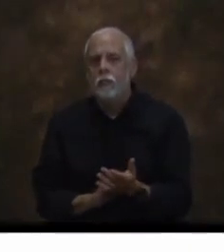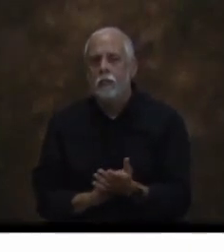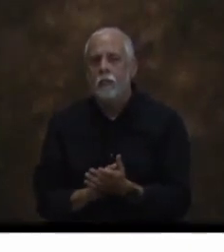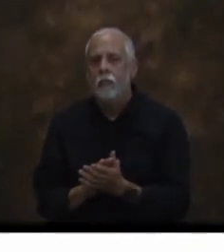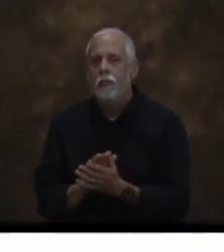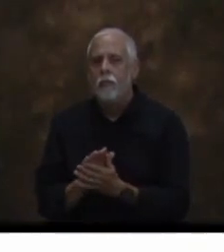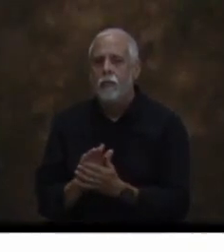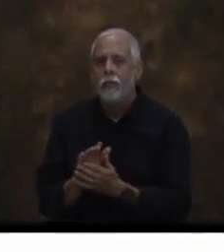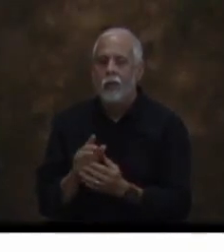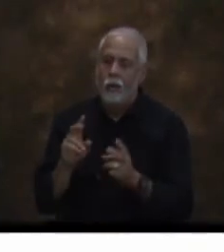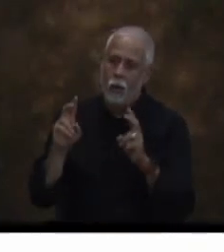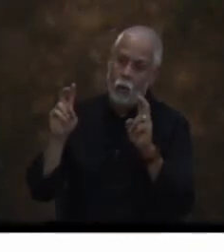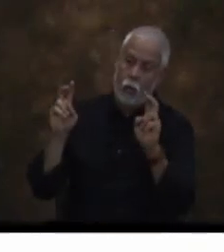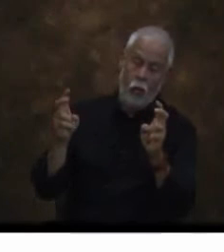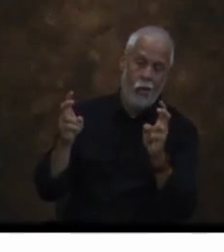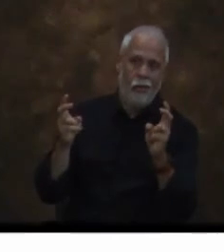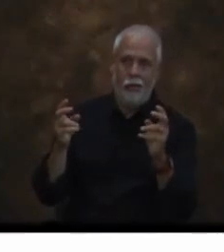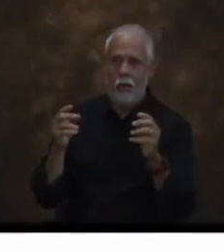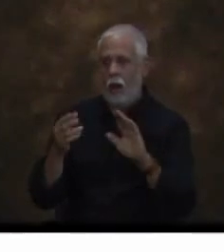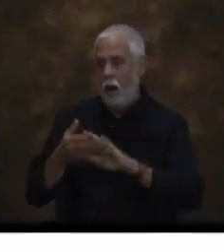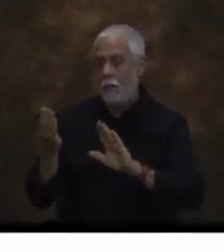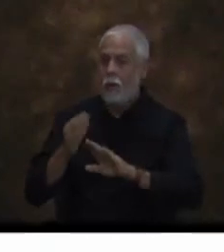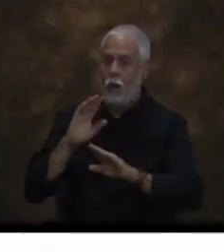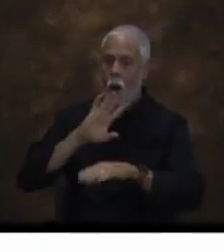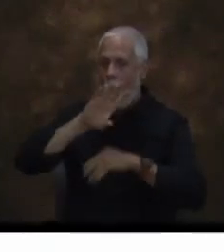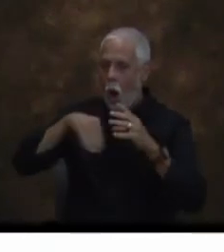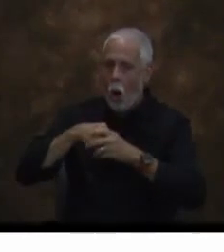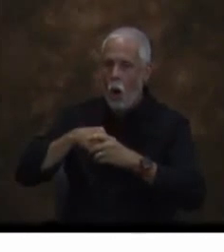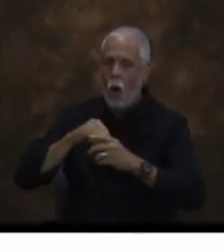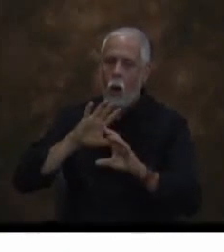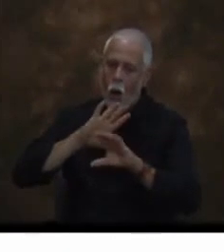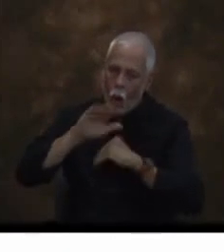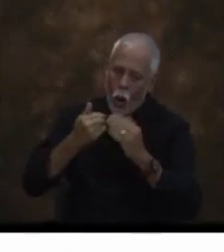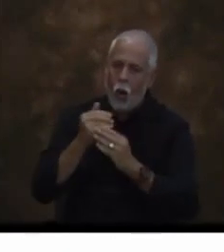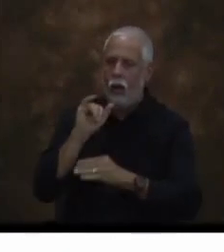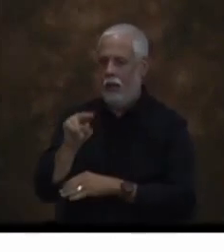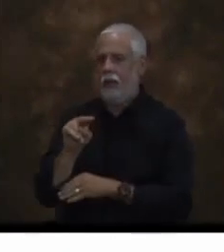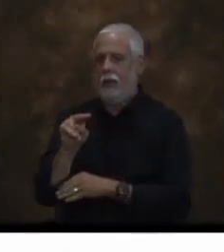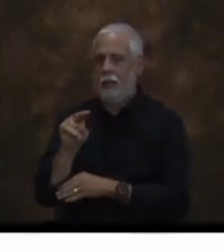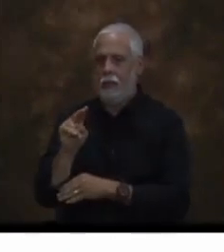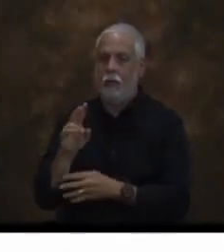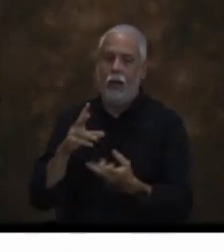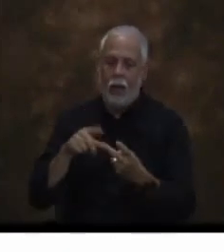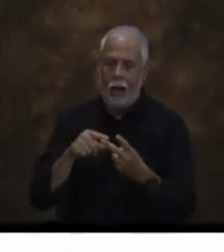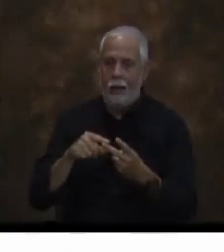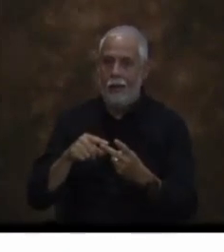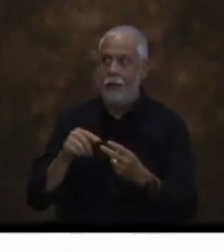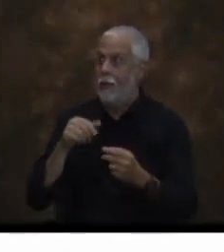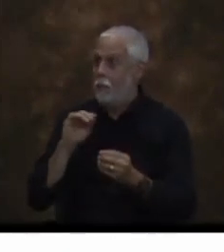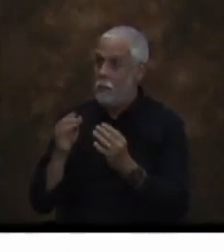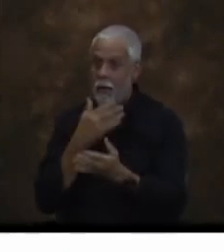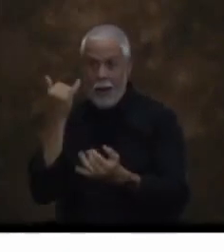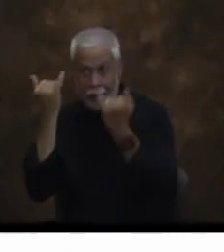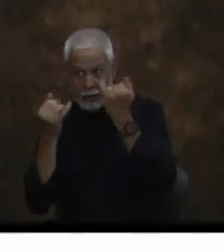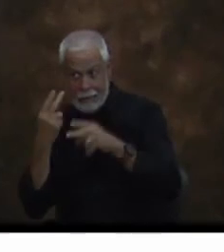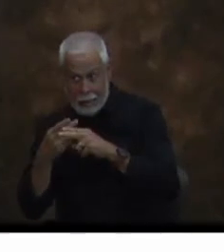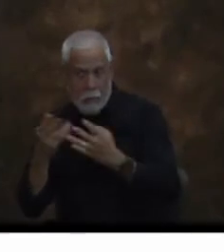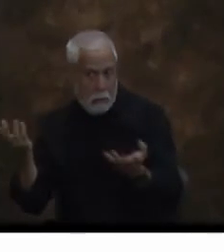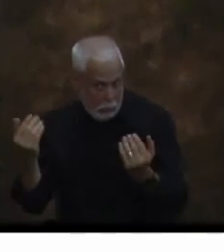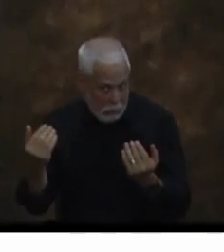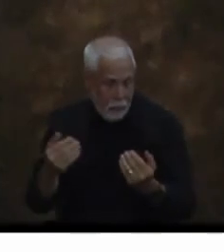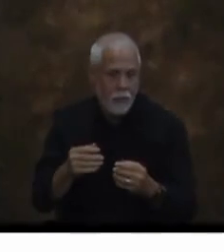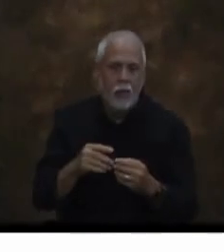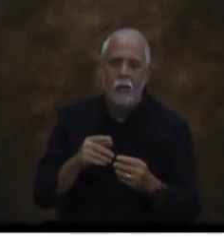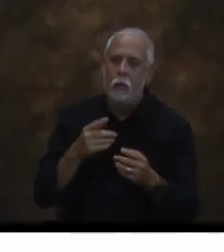we're affectionately calling this right now Operation All In, and welcome better names if you have one. But